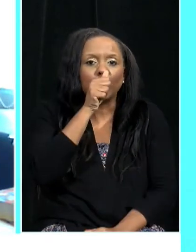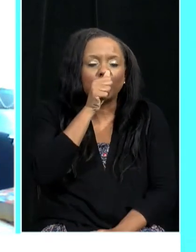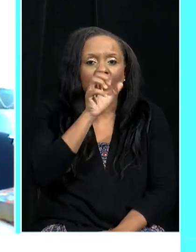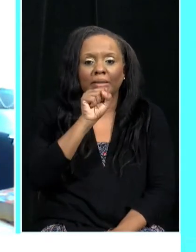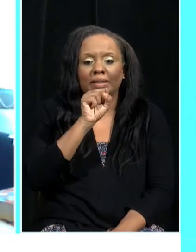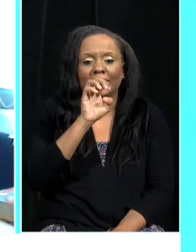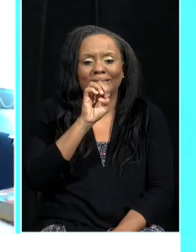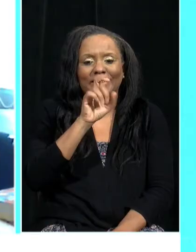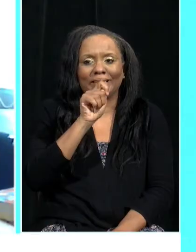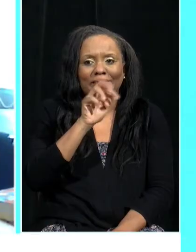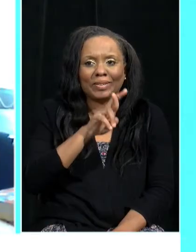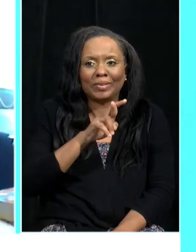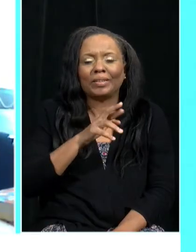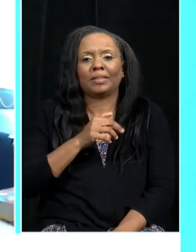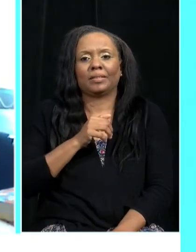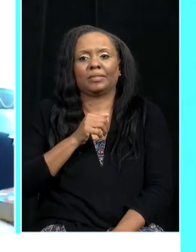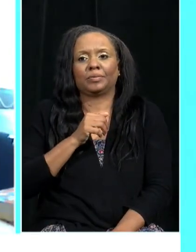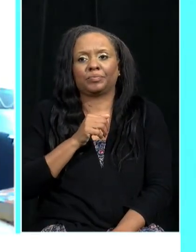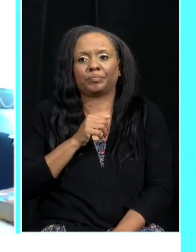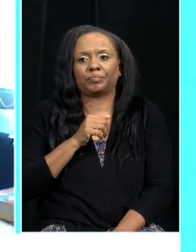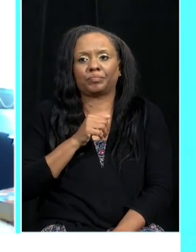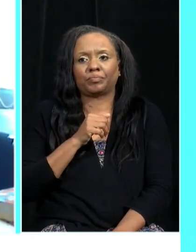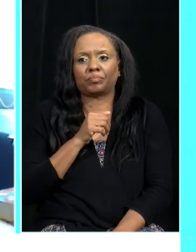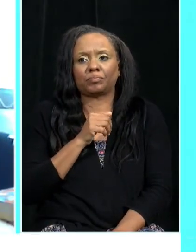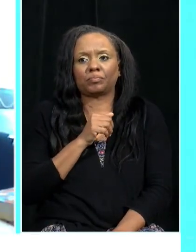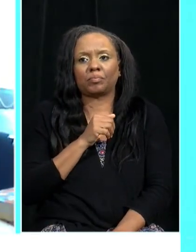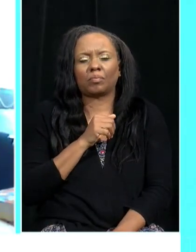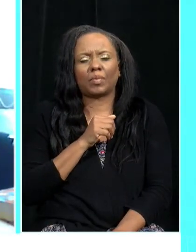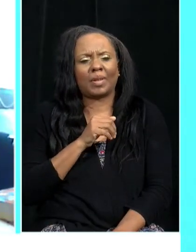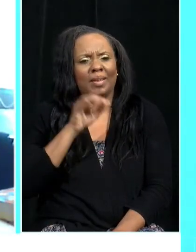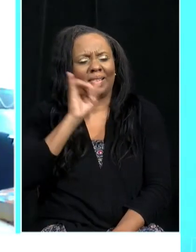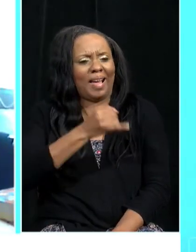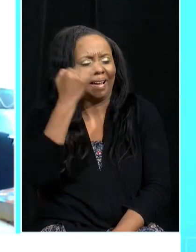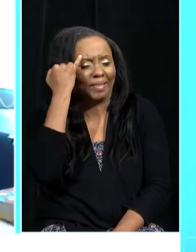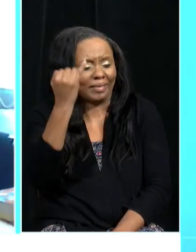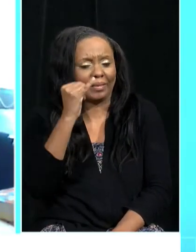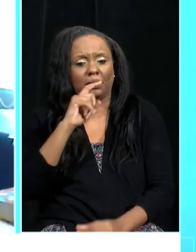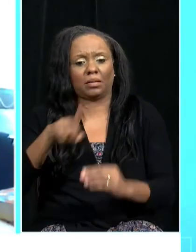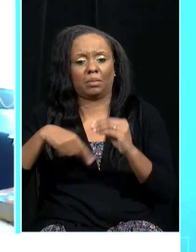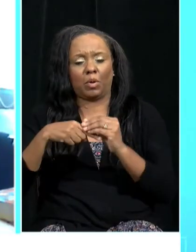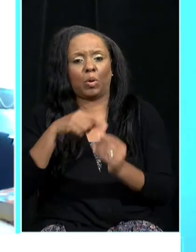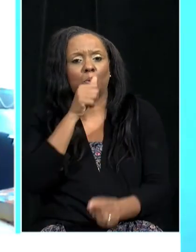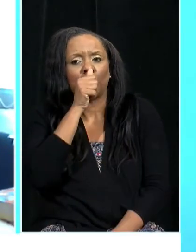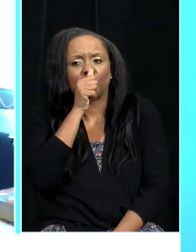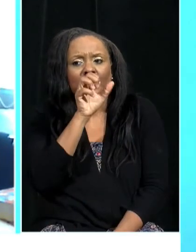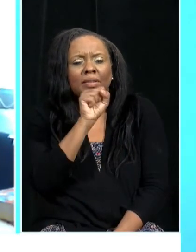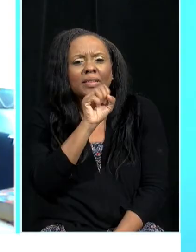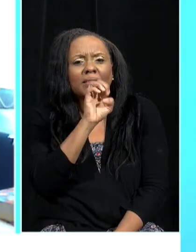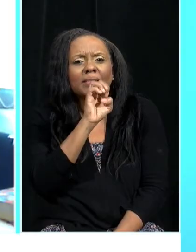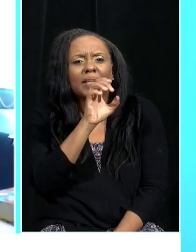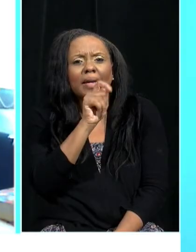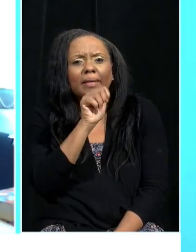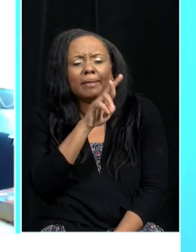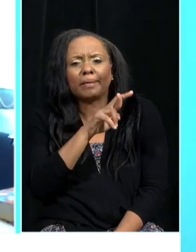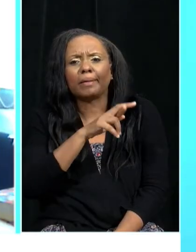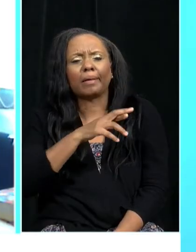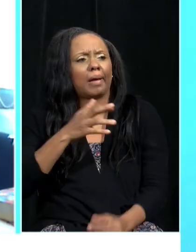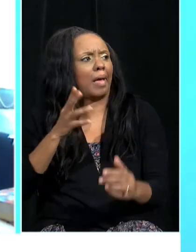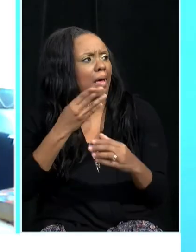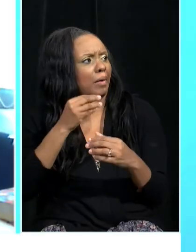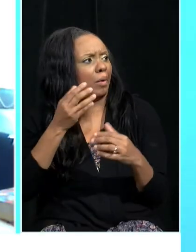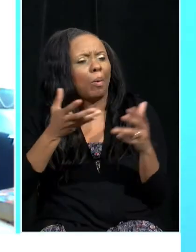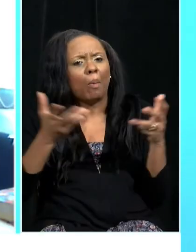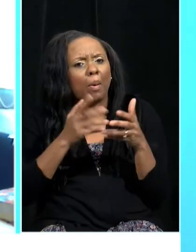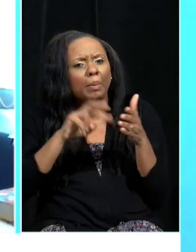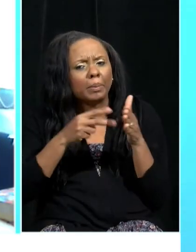sector and try to batten that concept down for real meaning in the Caribbean, we